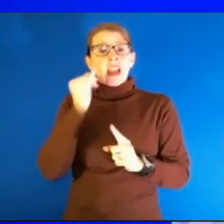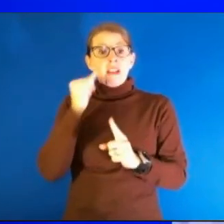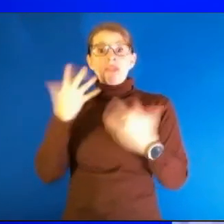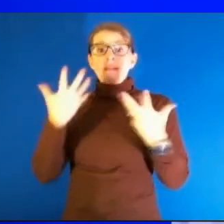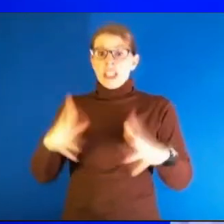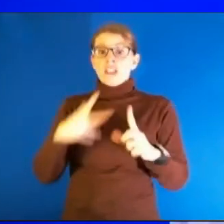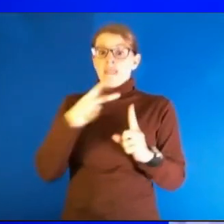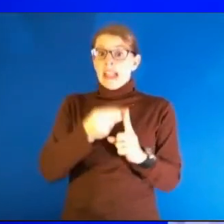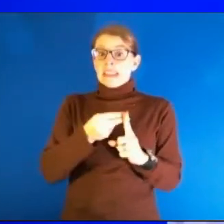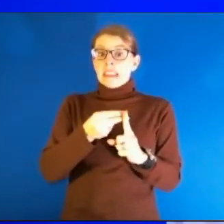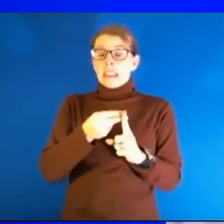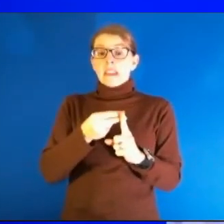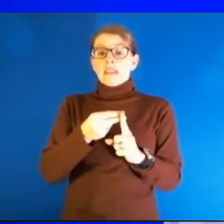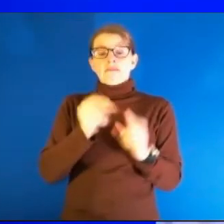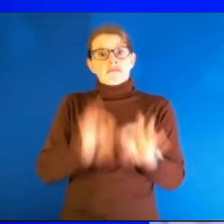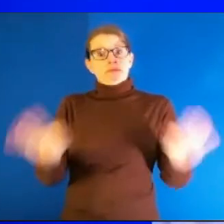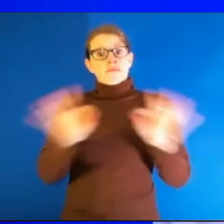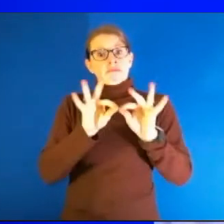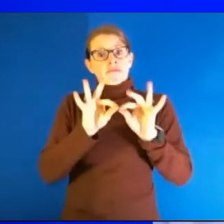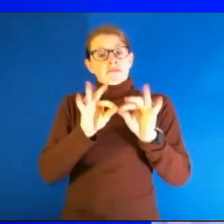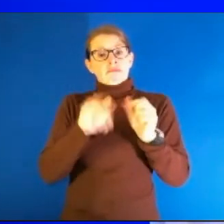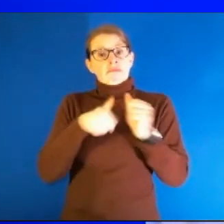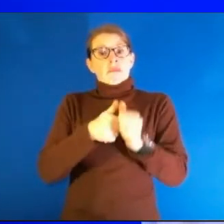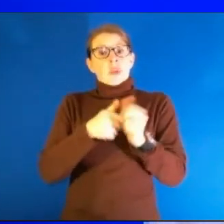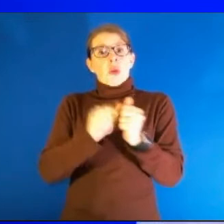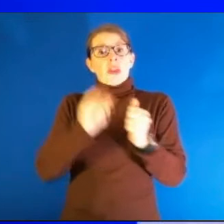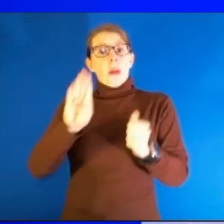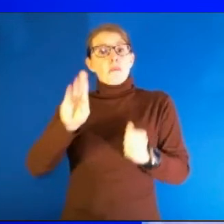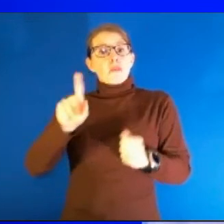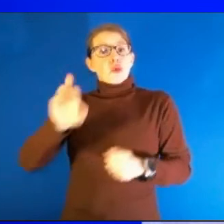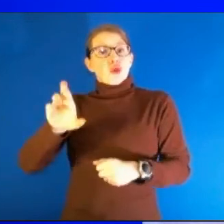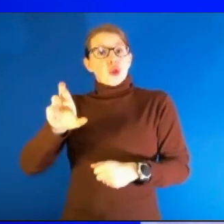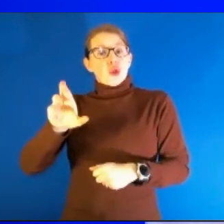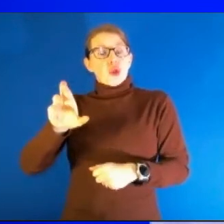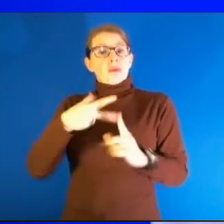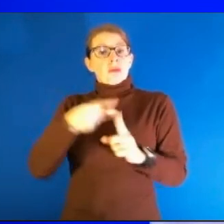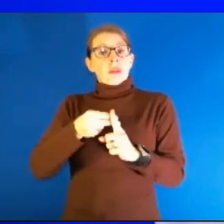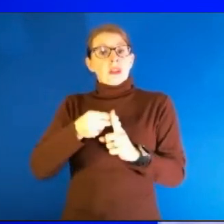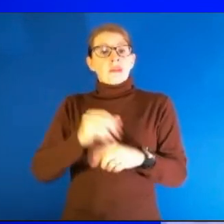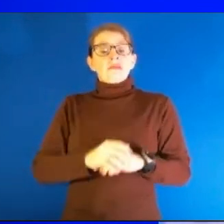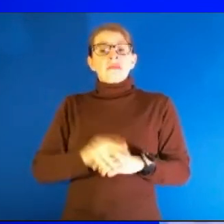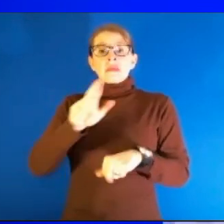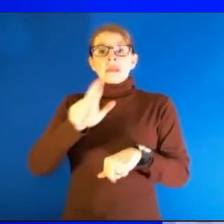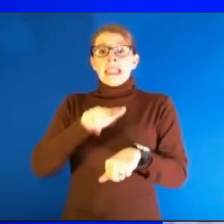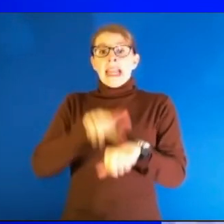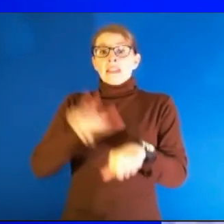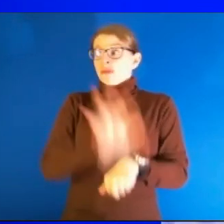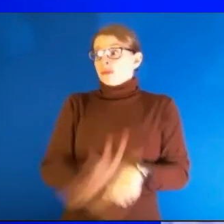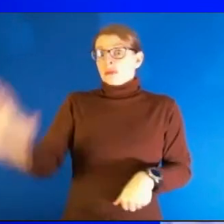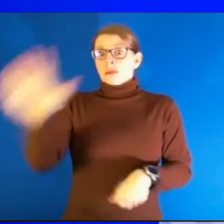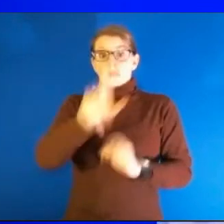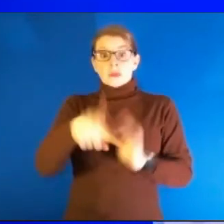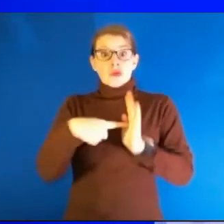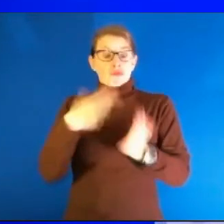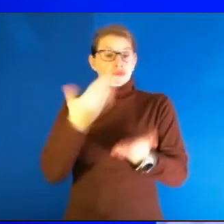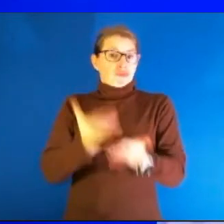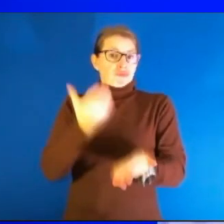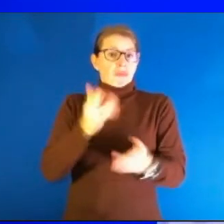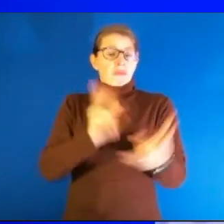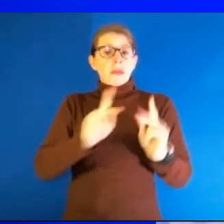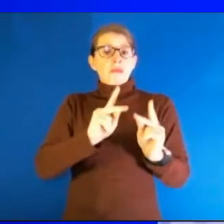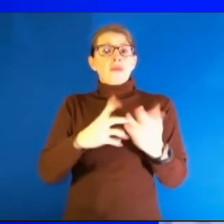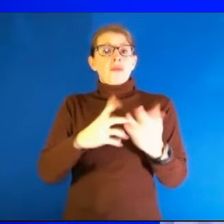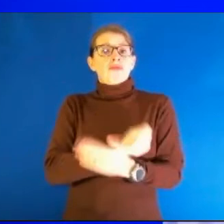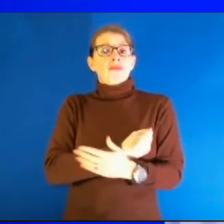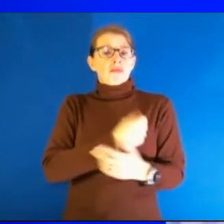vaccinated, it's important to stay up to date with your boosters, because around the nation it continues to hold true that those people that are vaccinated and